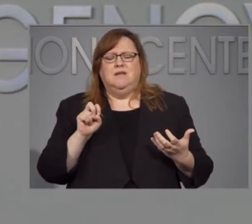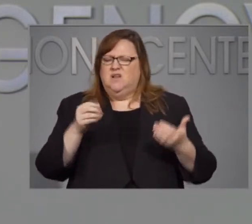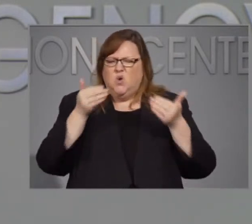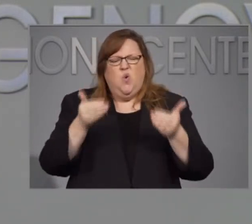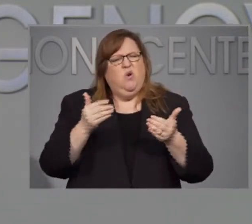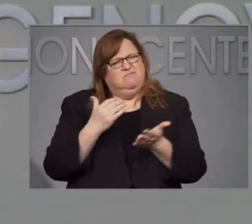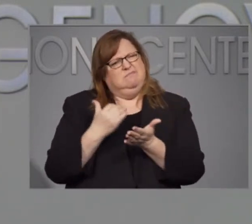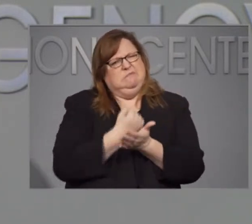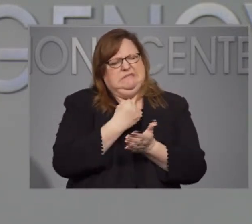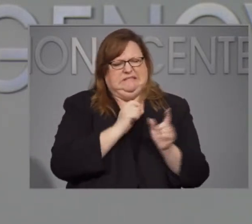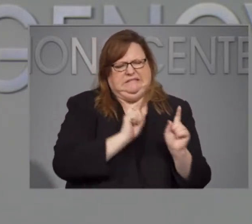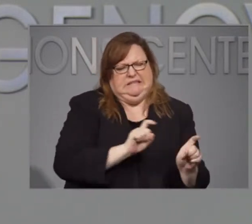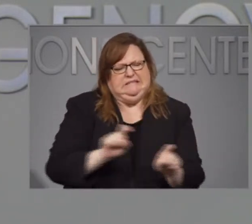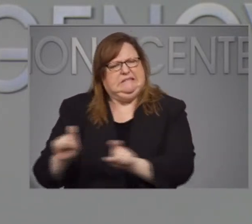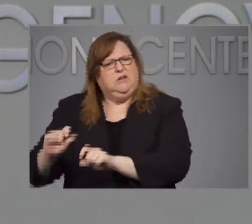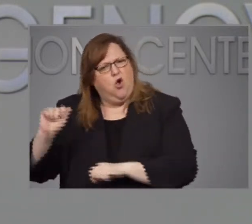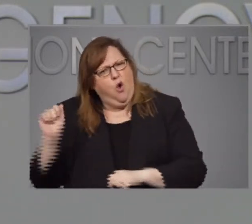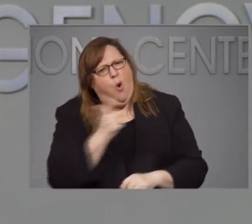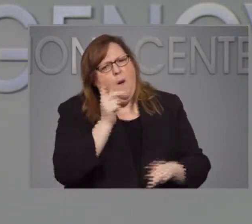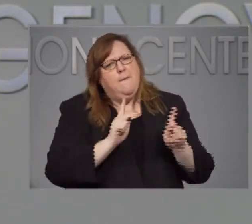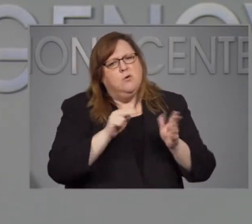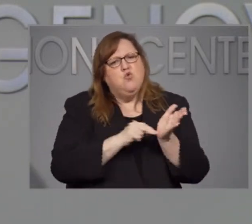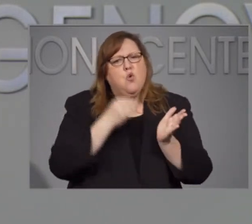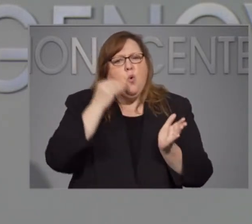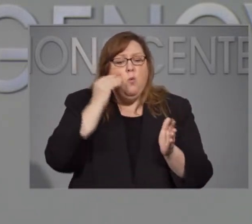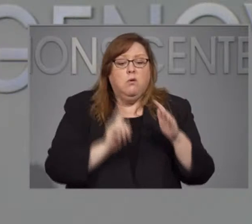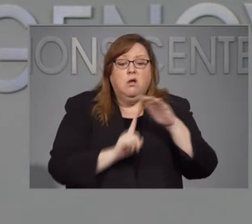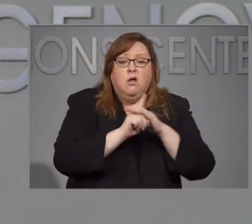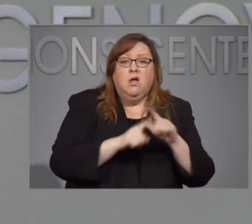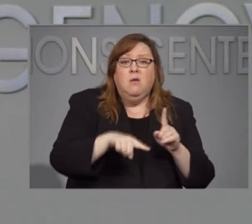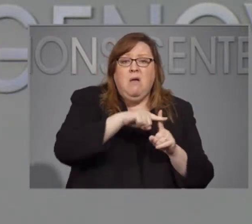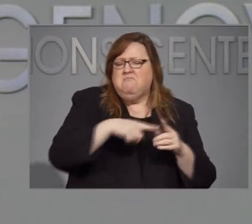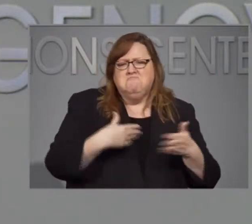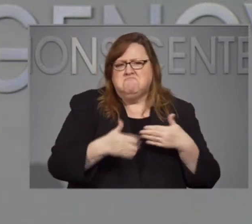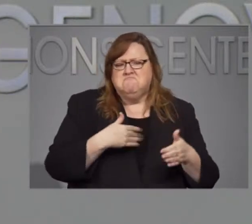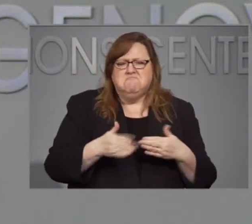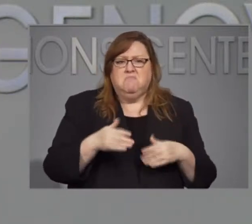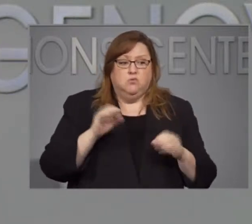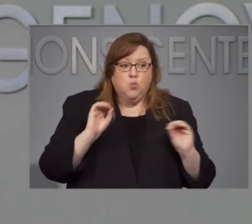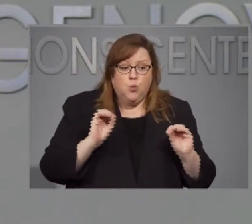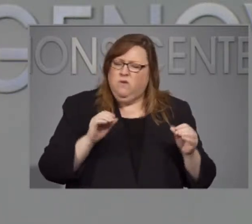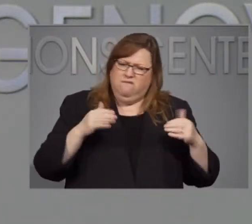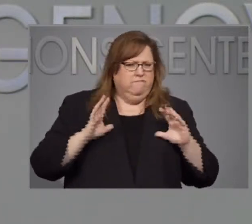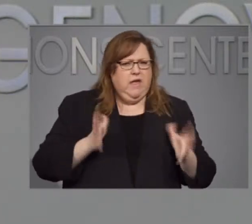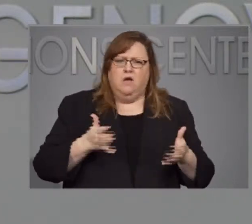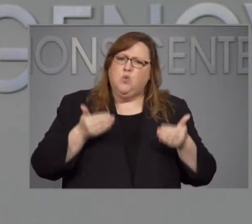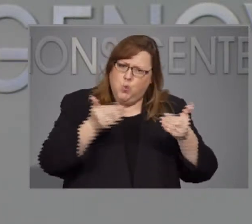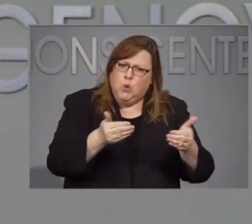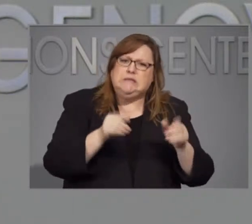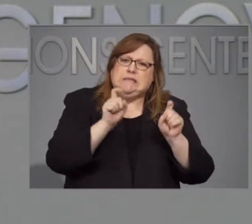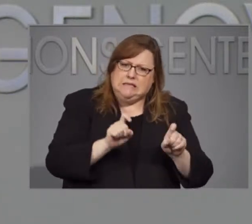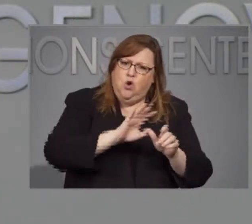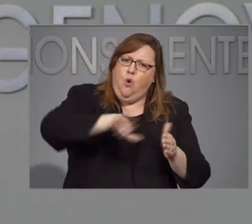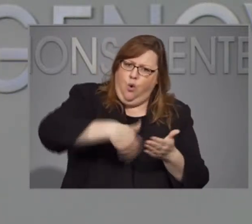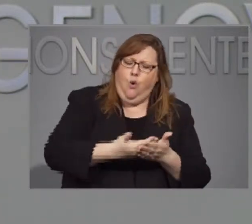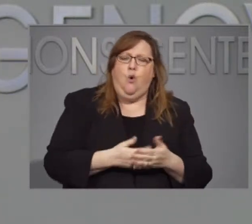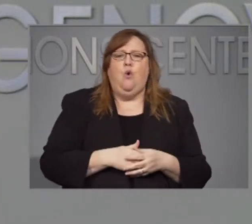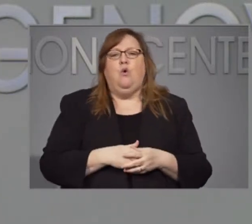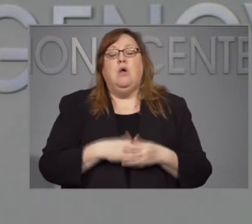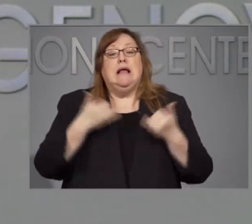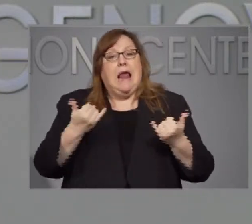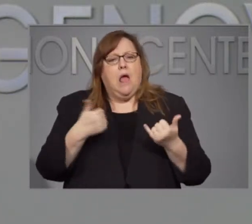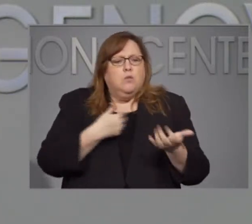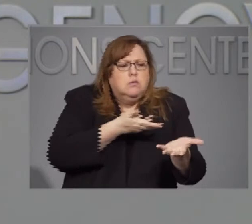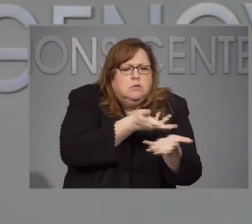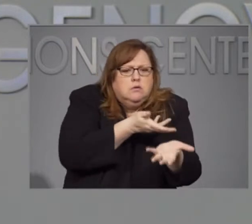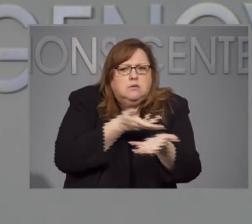nursing homes. And we are working with the nursing home associations and the folks that run each of those nursing homes on actually how do we